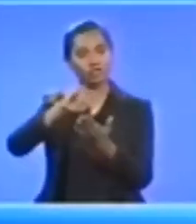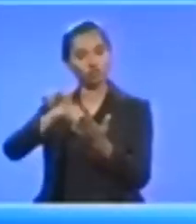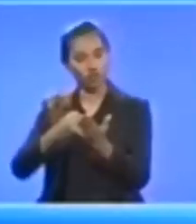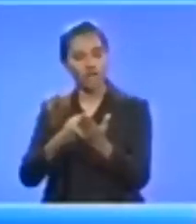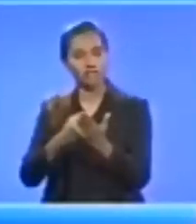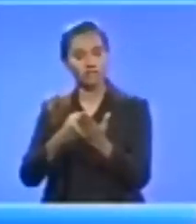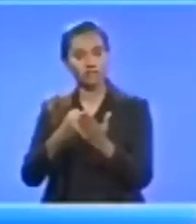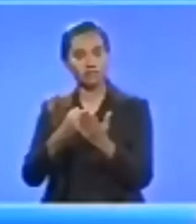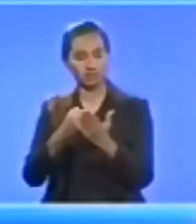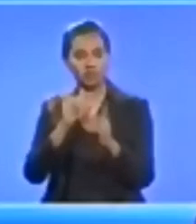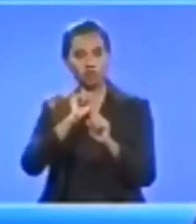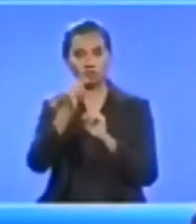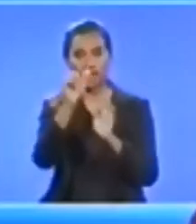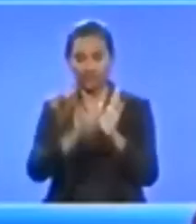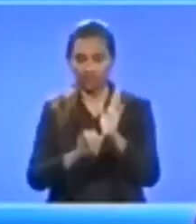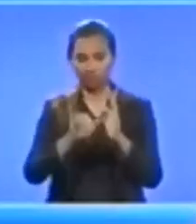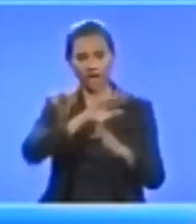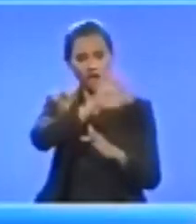inclusive society with a heart.